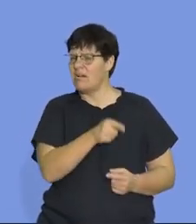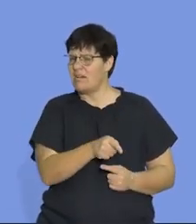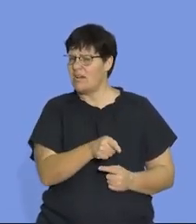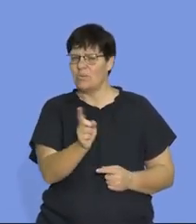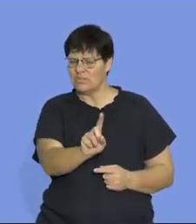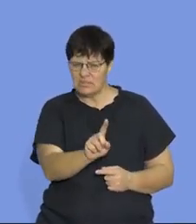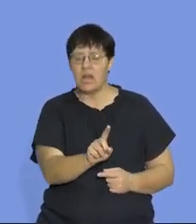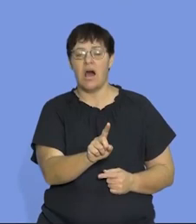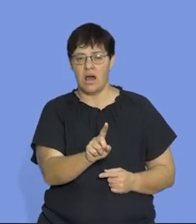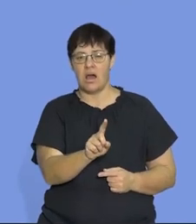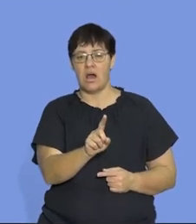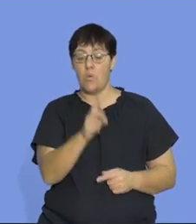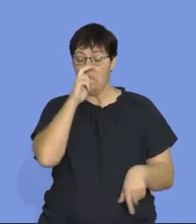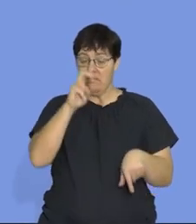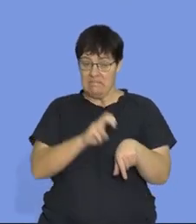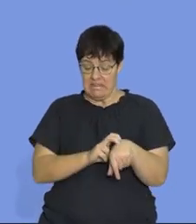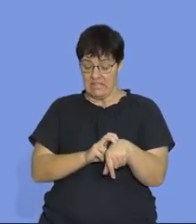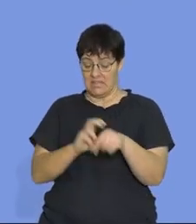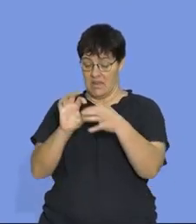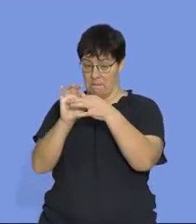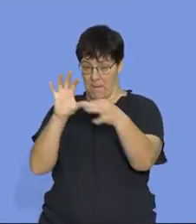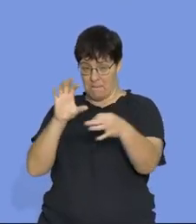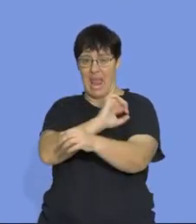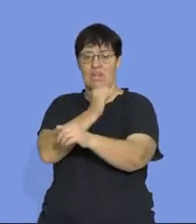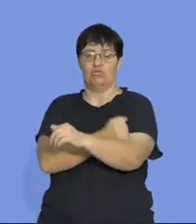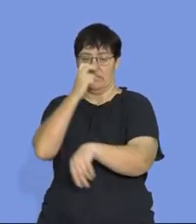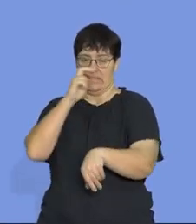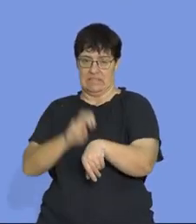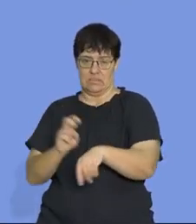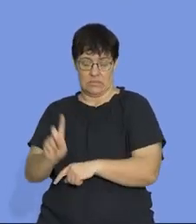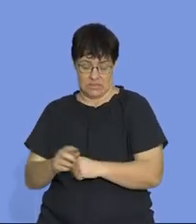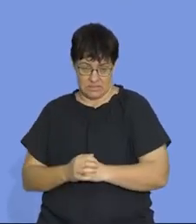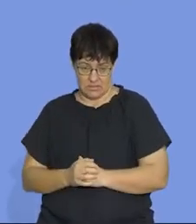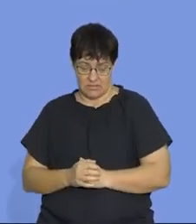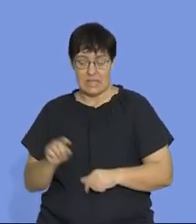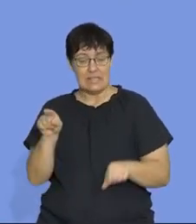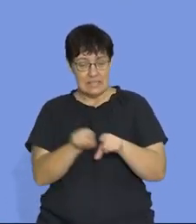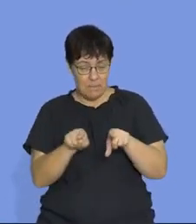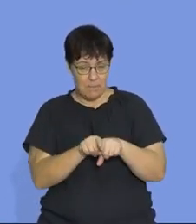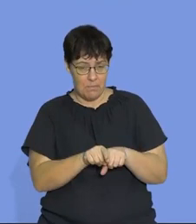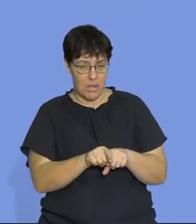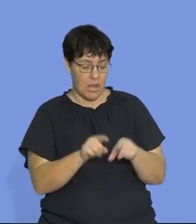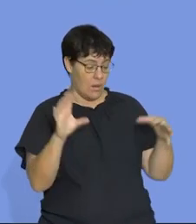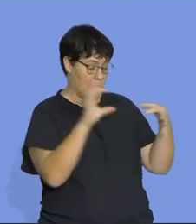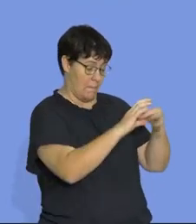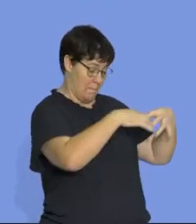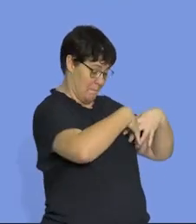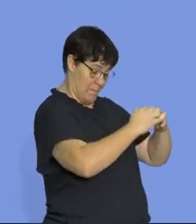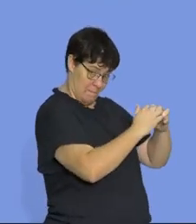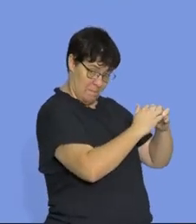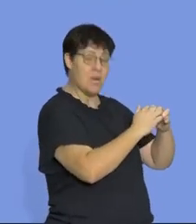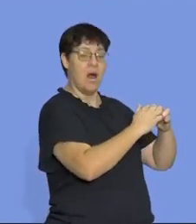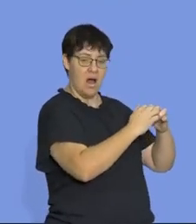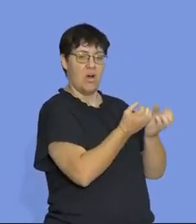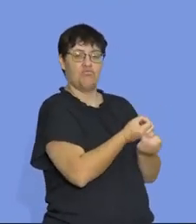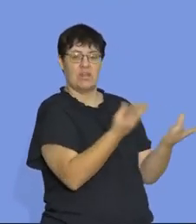to break a bond, which is the same for the same type of bond, which is released when that new bond is formed.